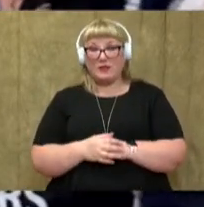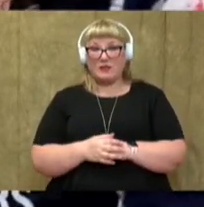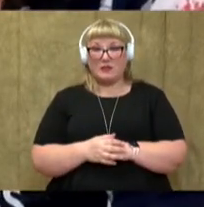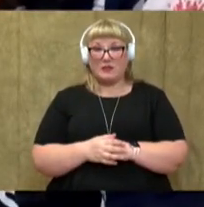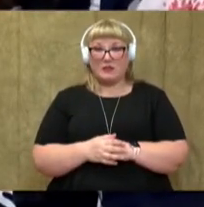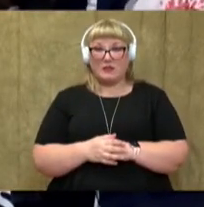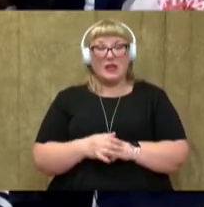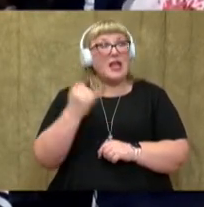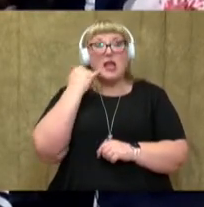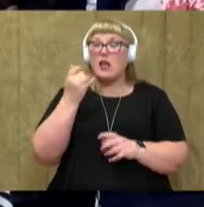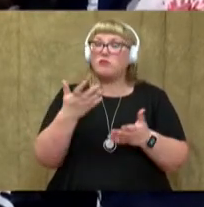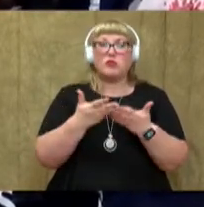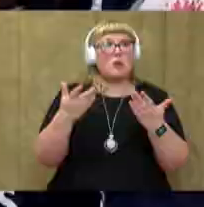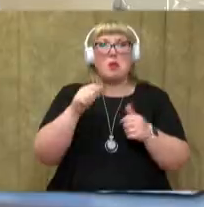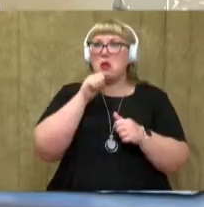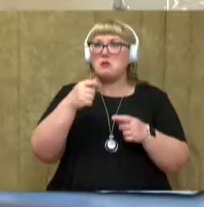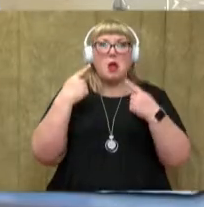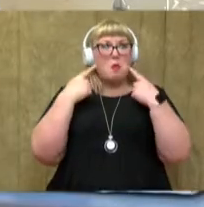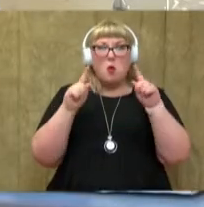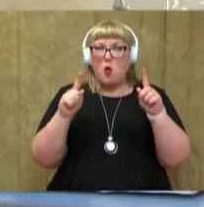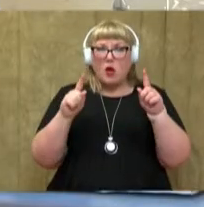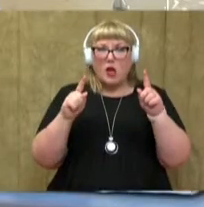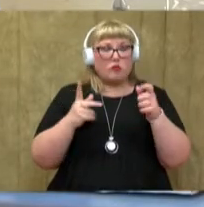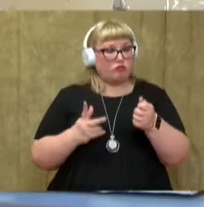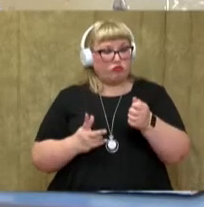If something is not working, I can just cut it